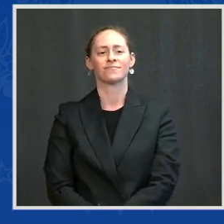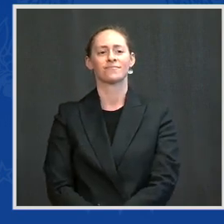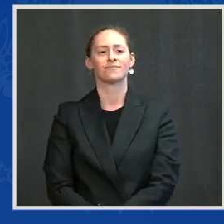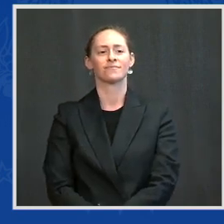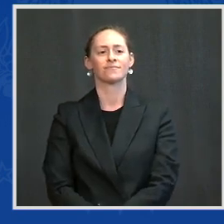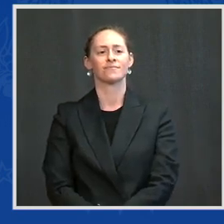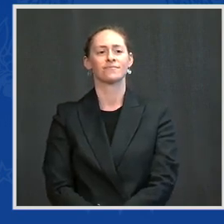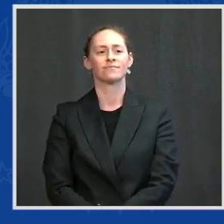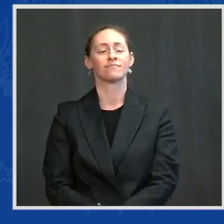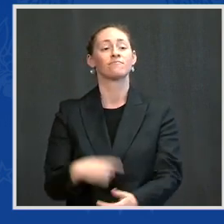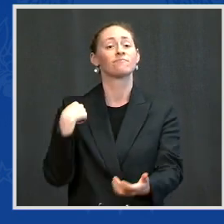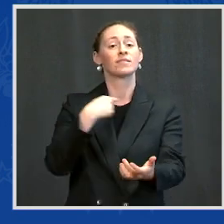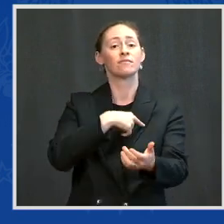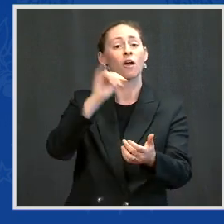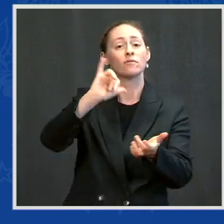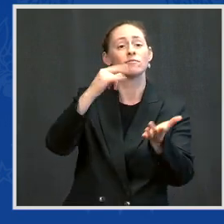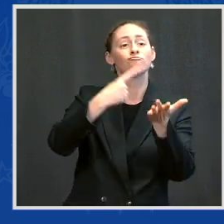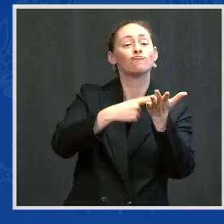to the Democratic